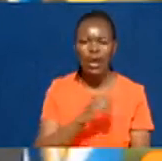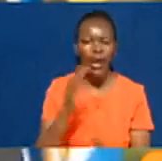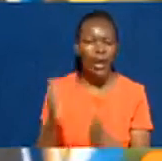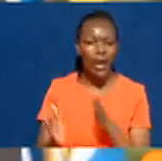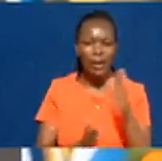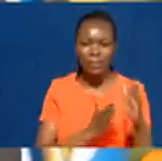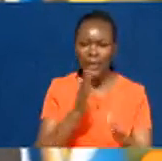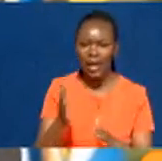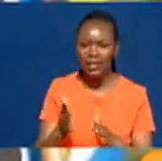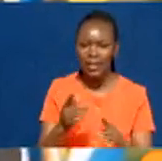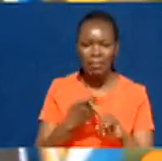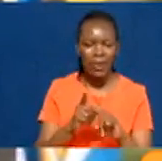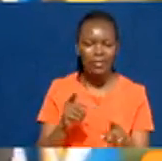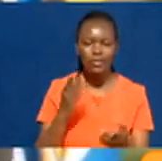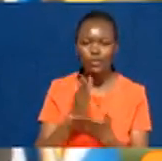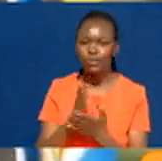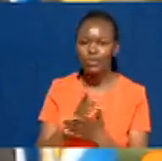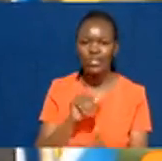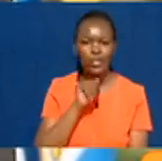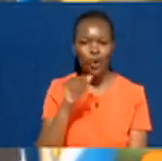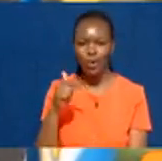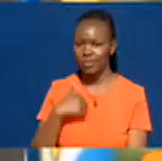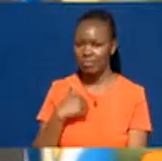you, it was not me.